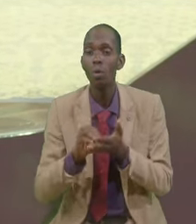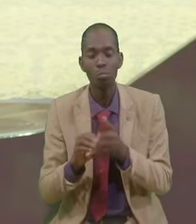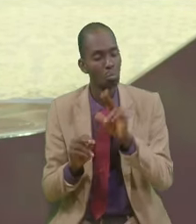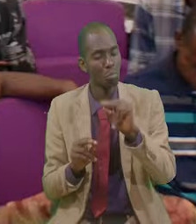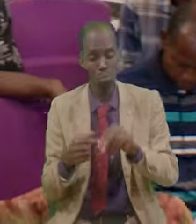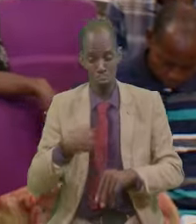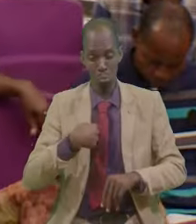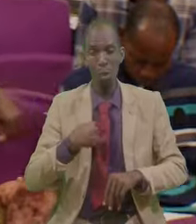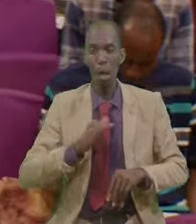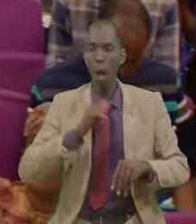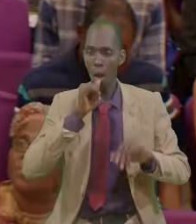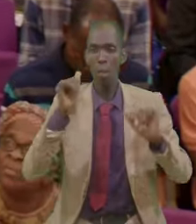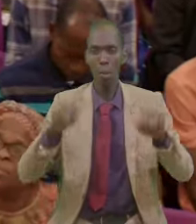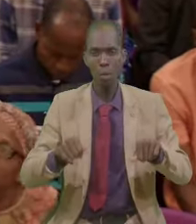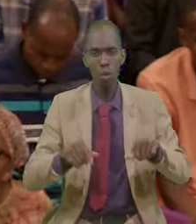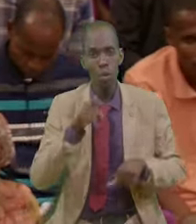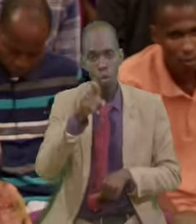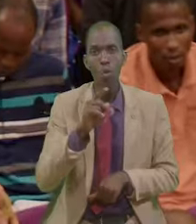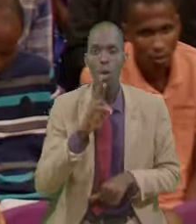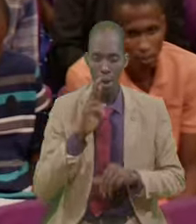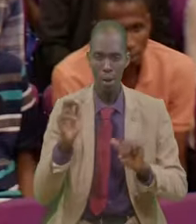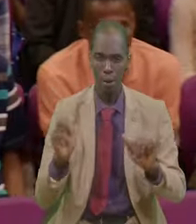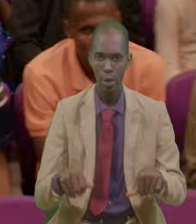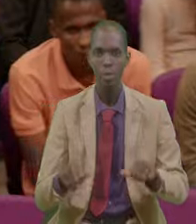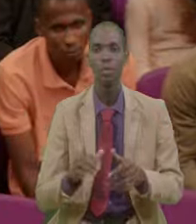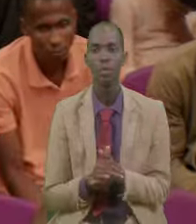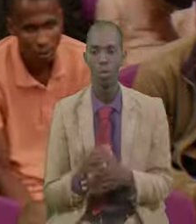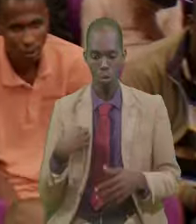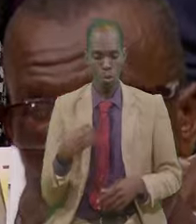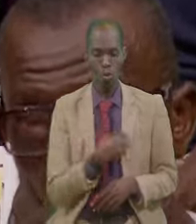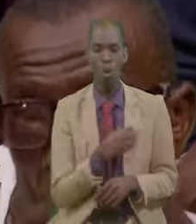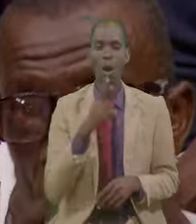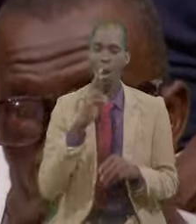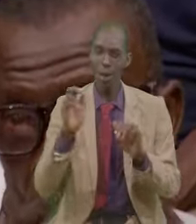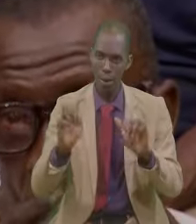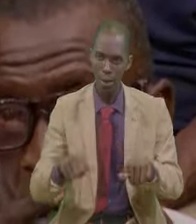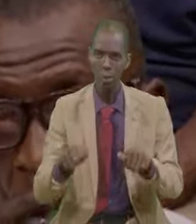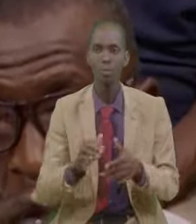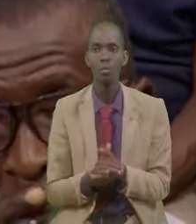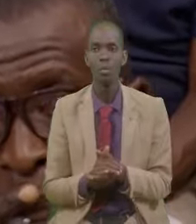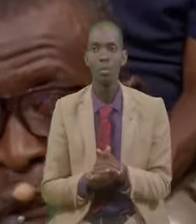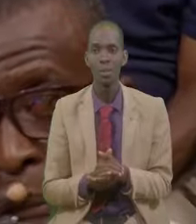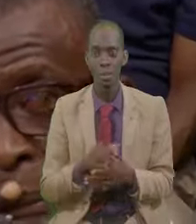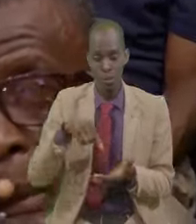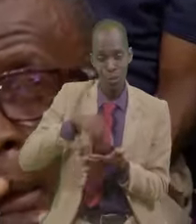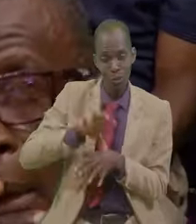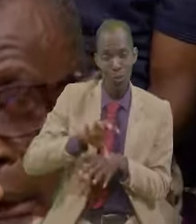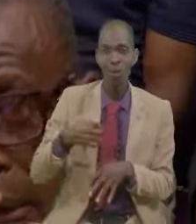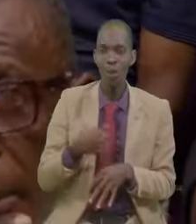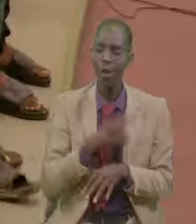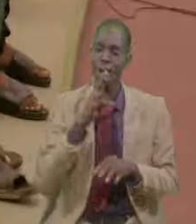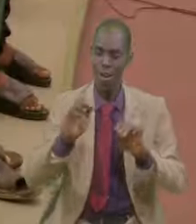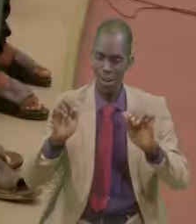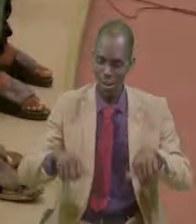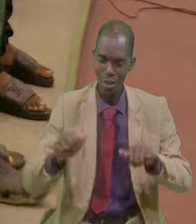am able. You are able. We are able. Deeper life is able.